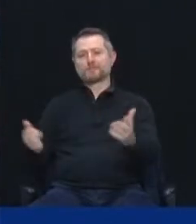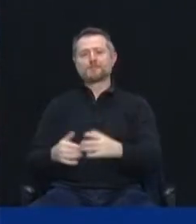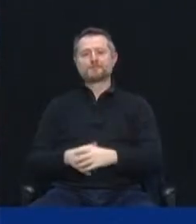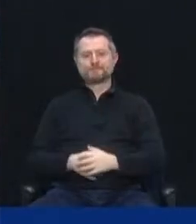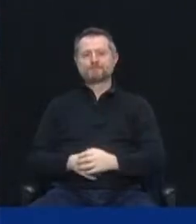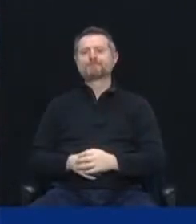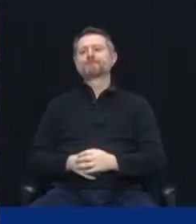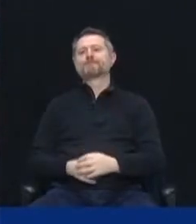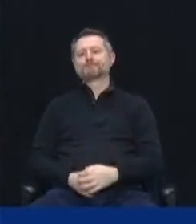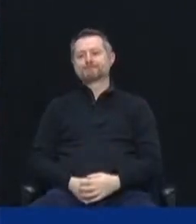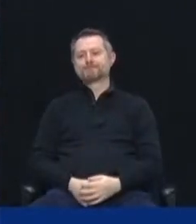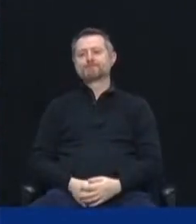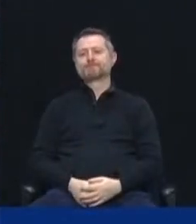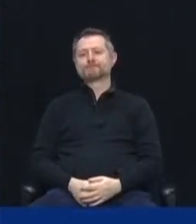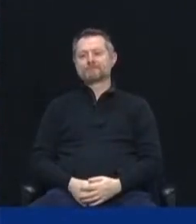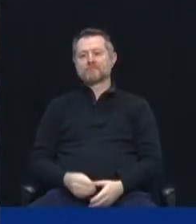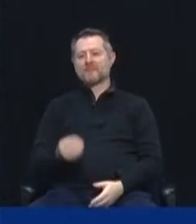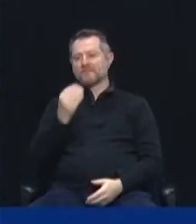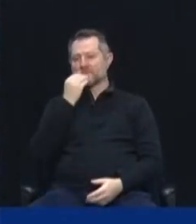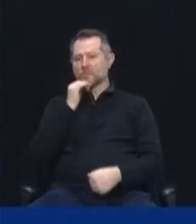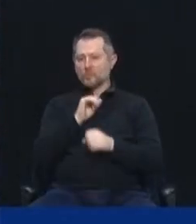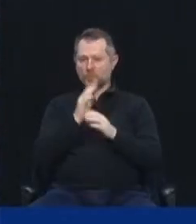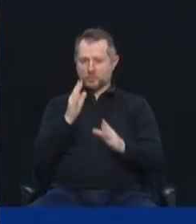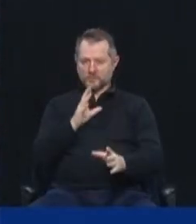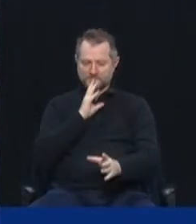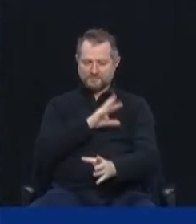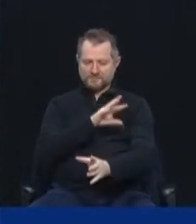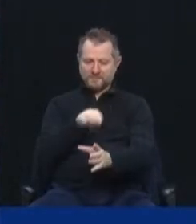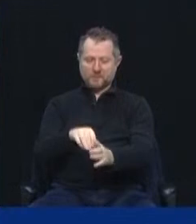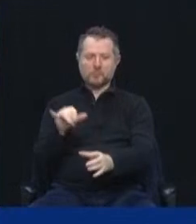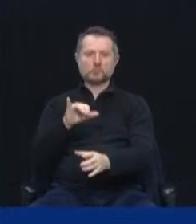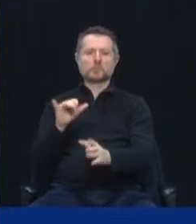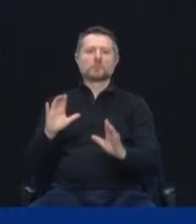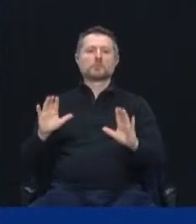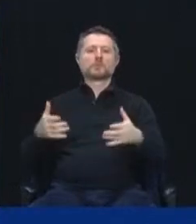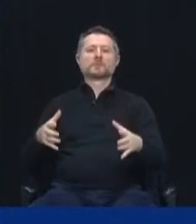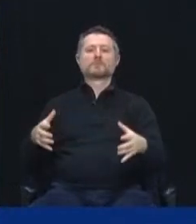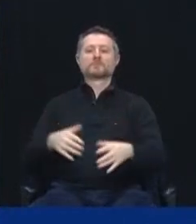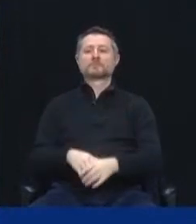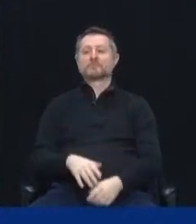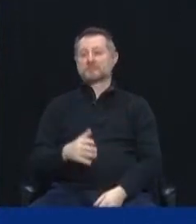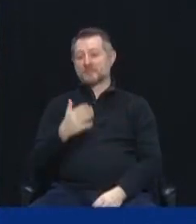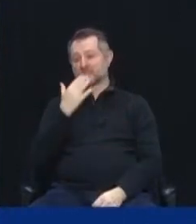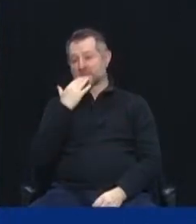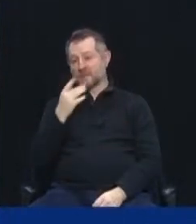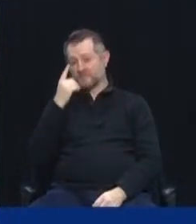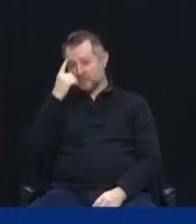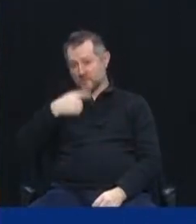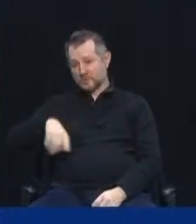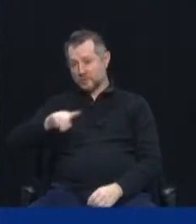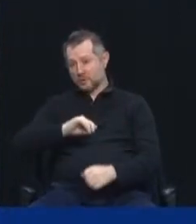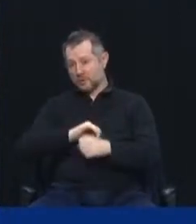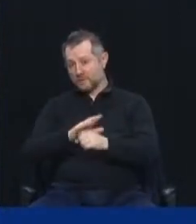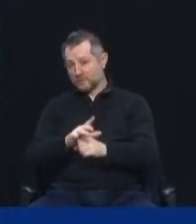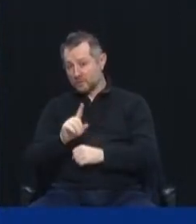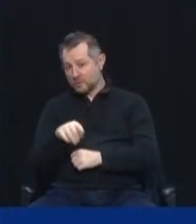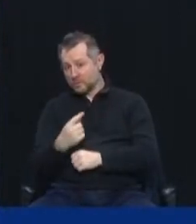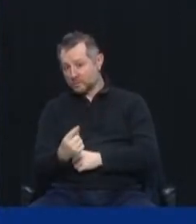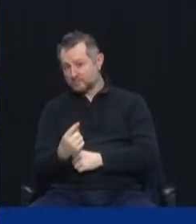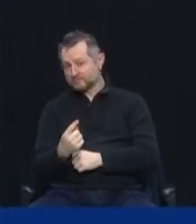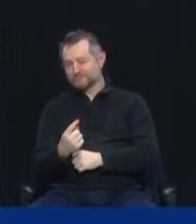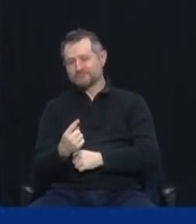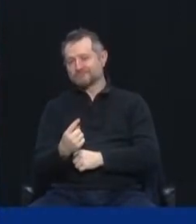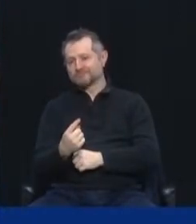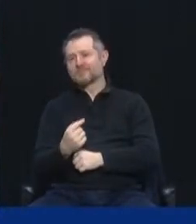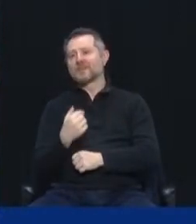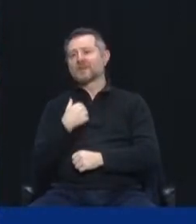And food workers will be part of that. But it's not just to thank them for COVID, and that's what I was trying to explain to Stuart in